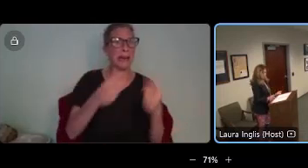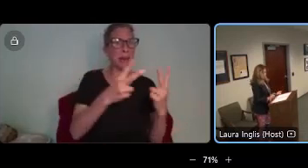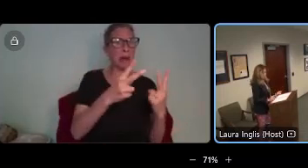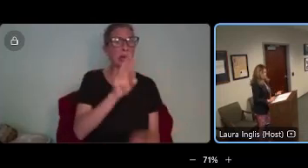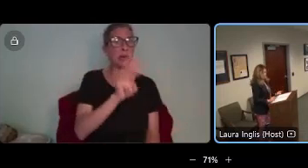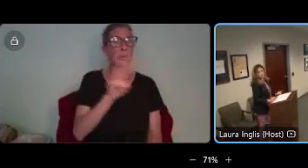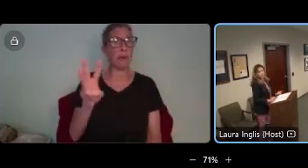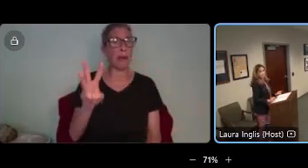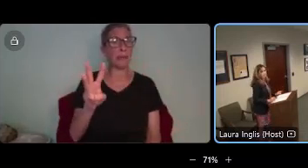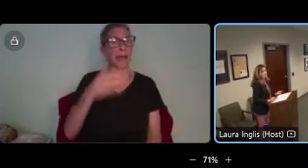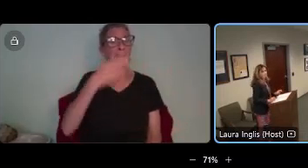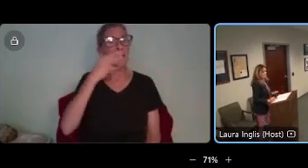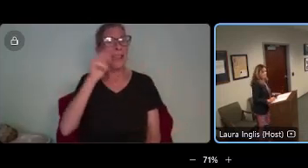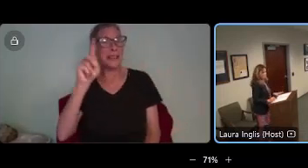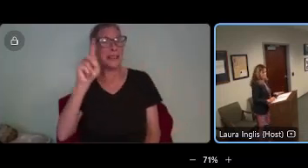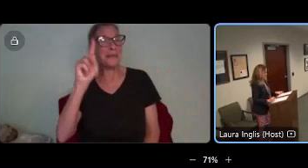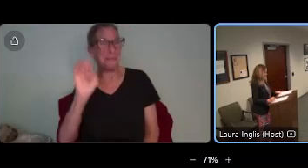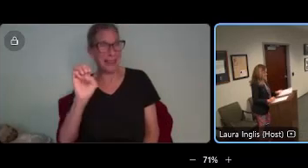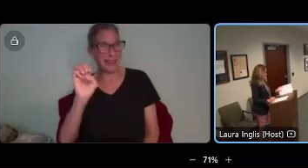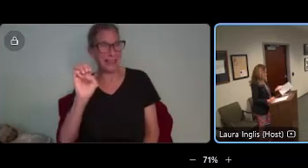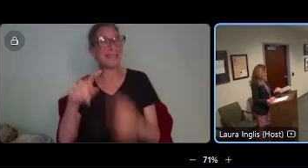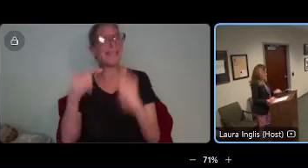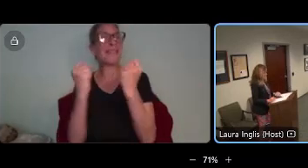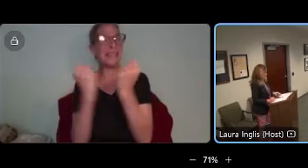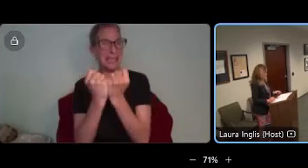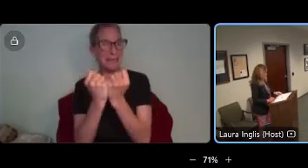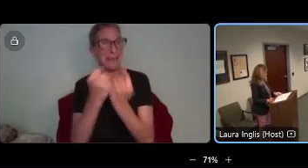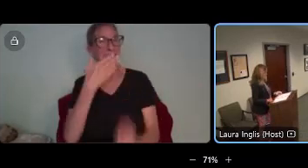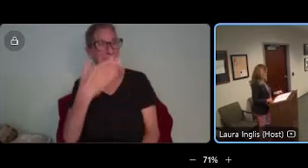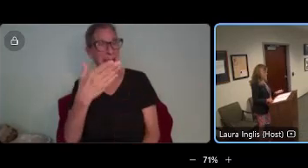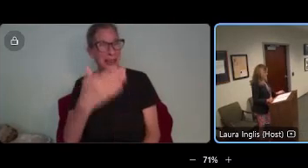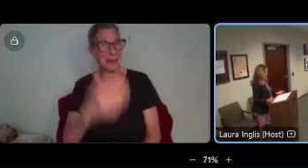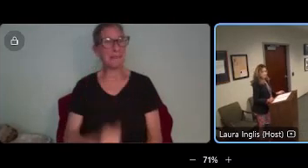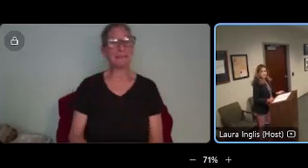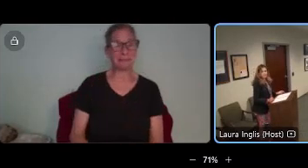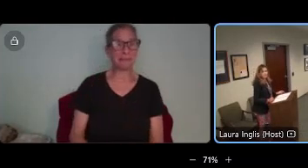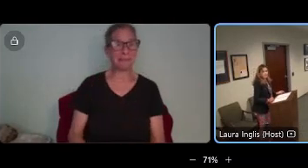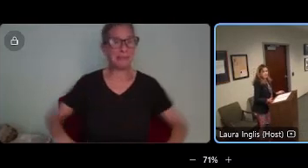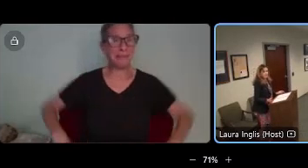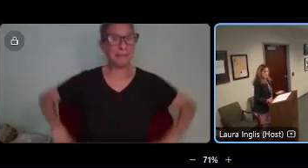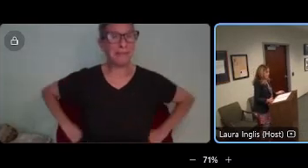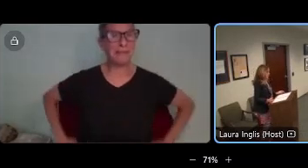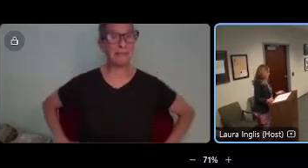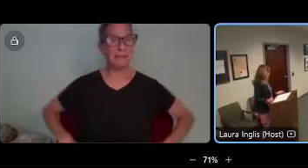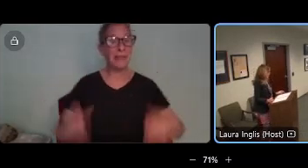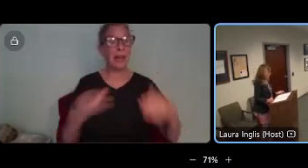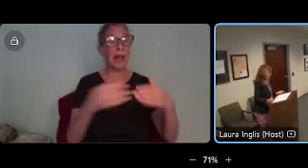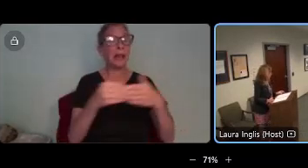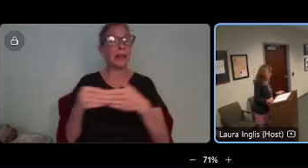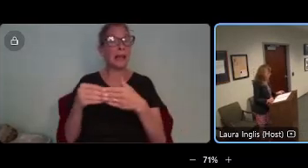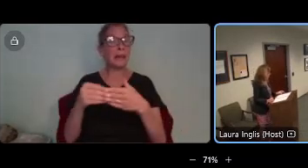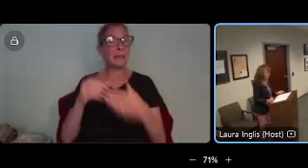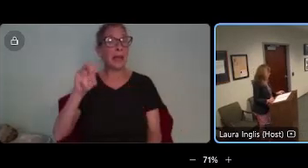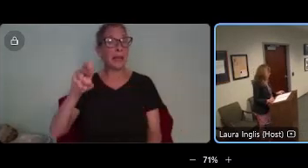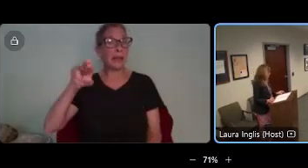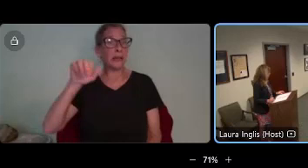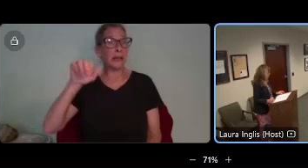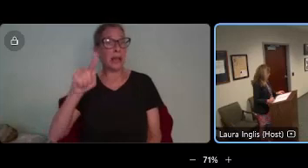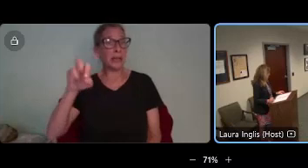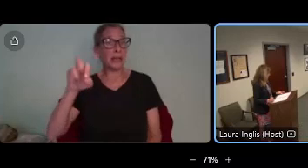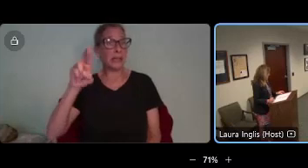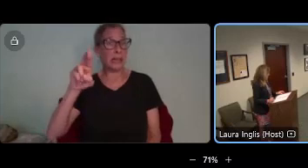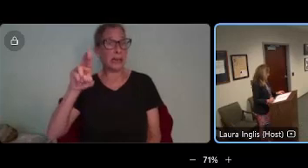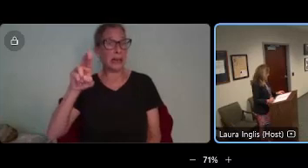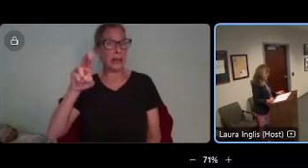out to Mike over there who was on the team doing that. Led by Andrea Sear, the board's PR